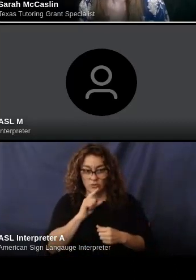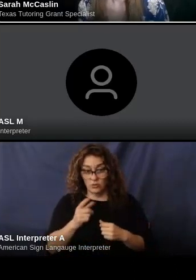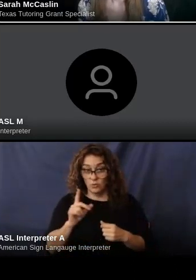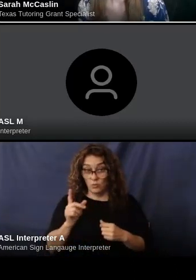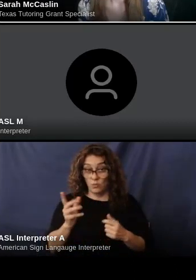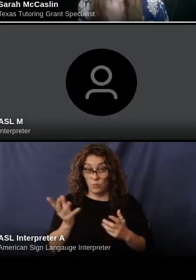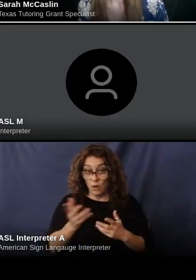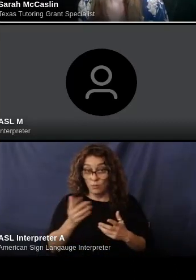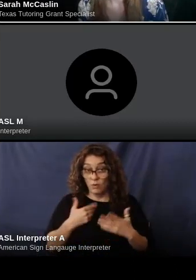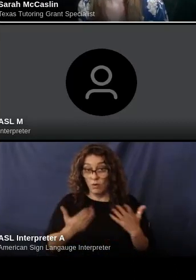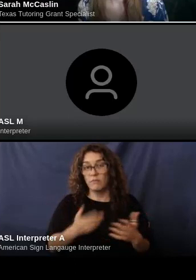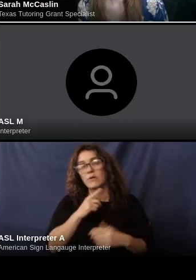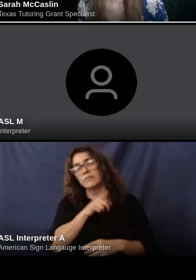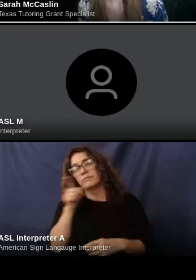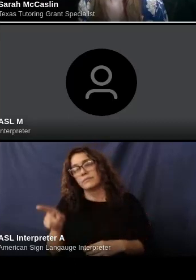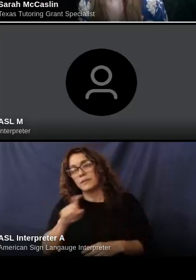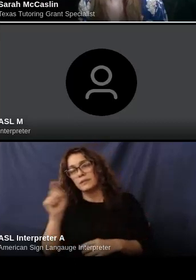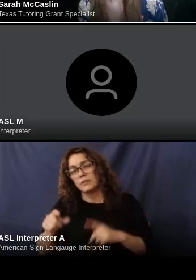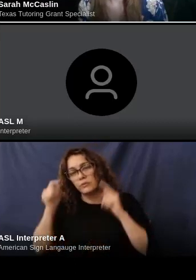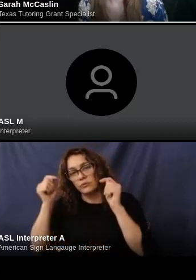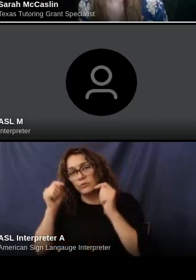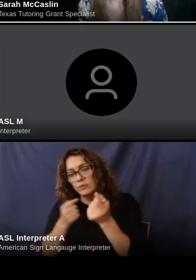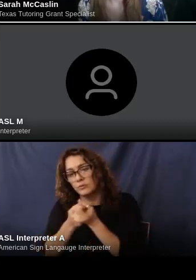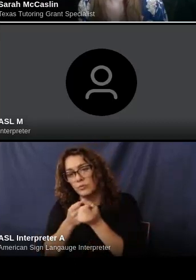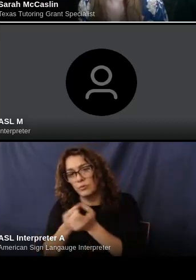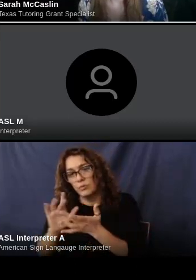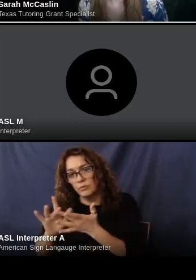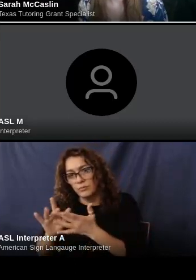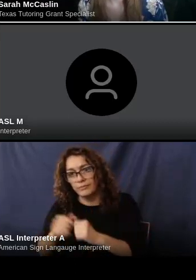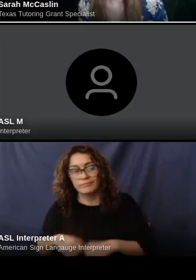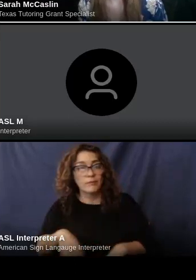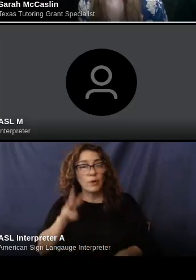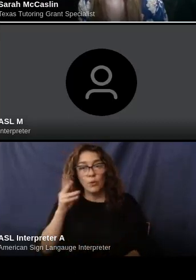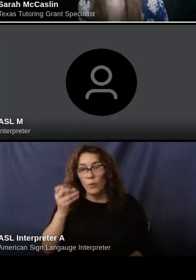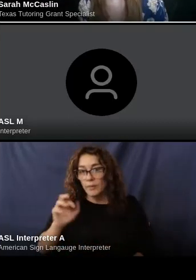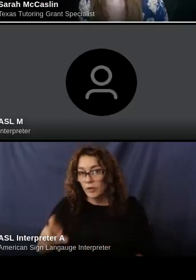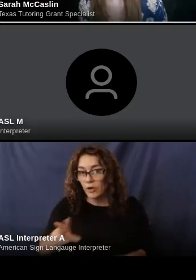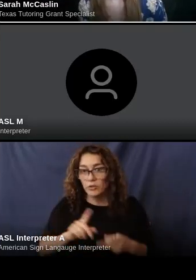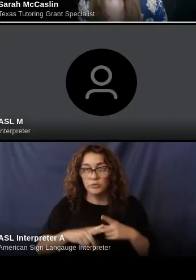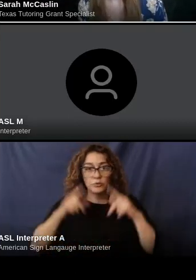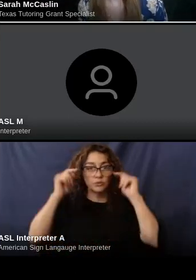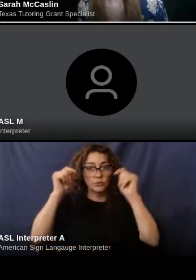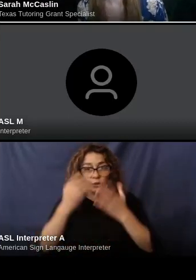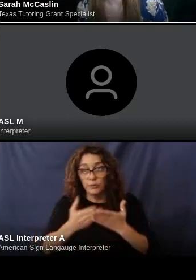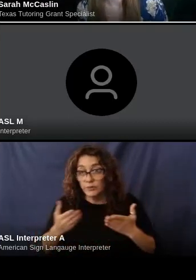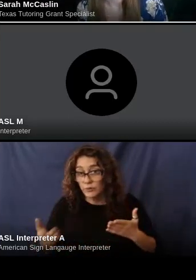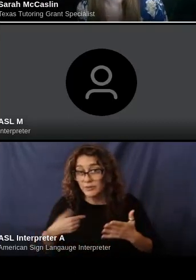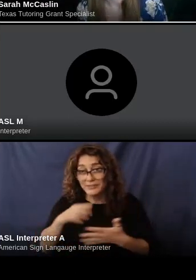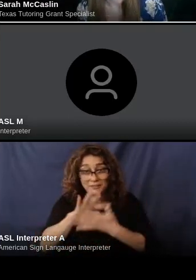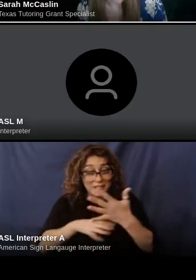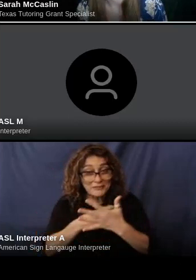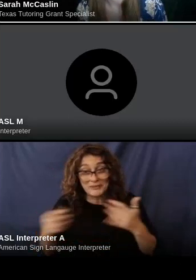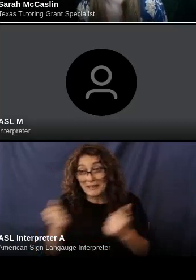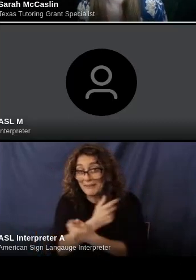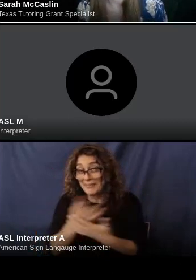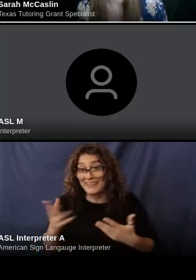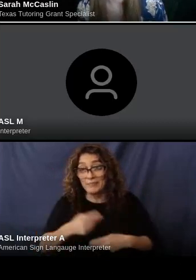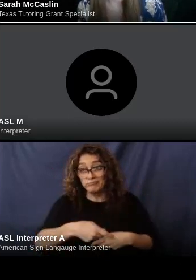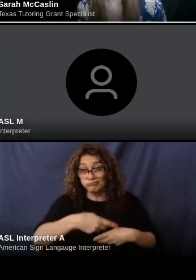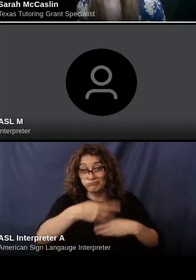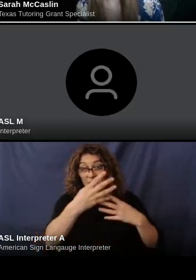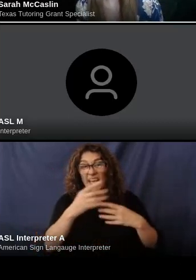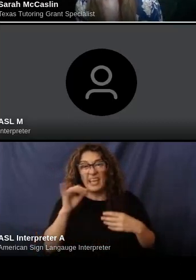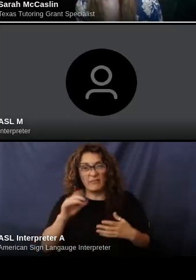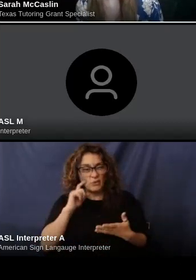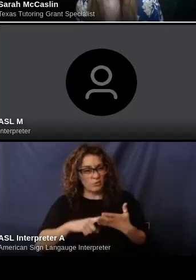webpage. Webinars, scheduling resources, you name it, it's there. And if it's not there, we hope to add it in the near